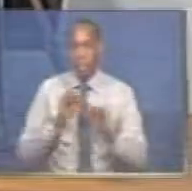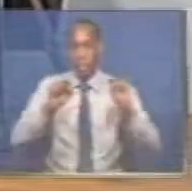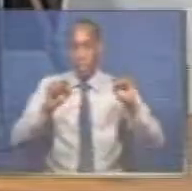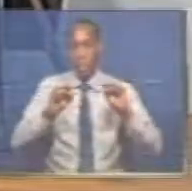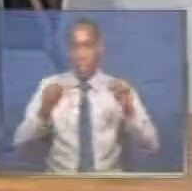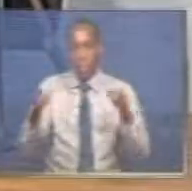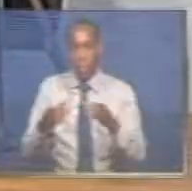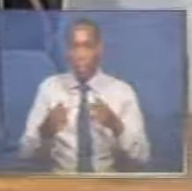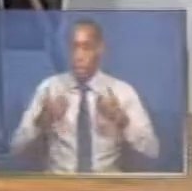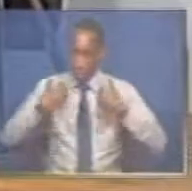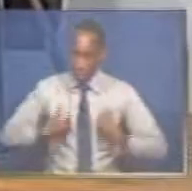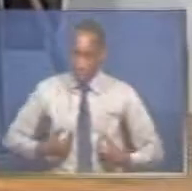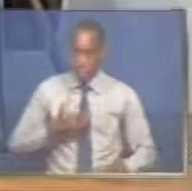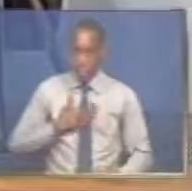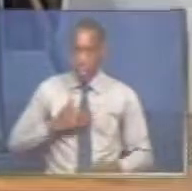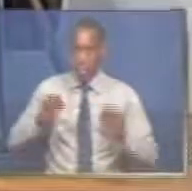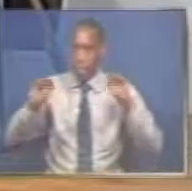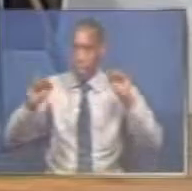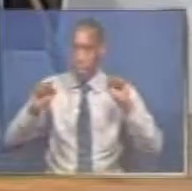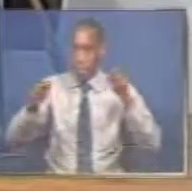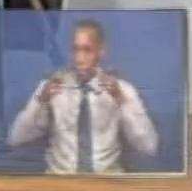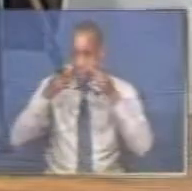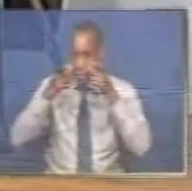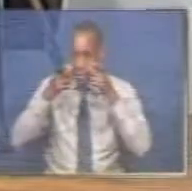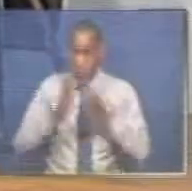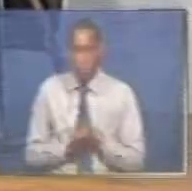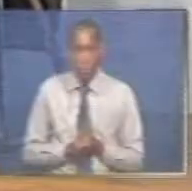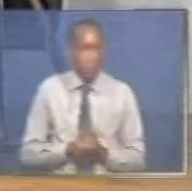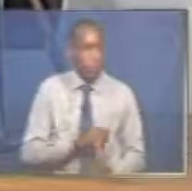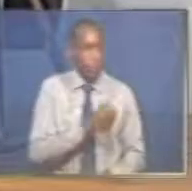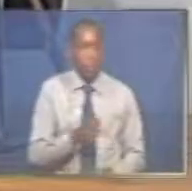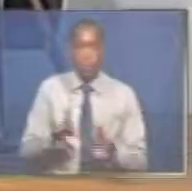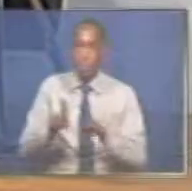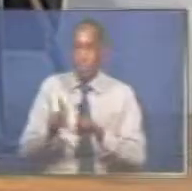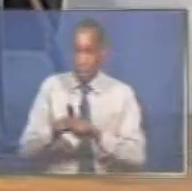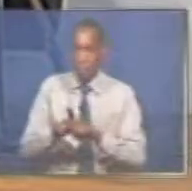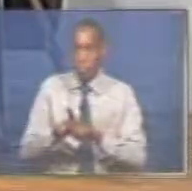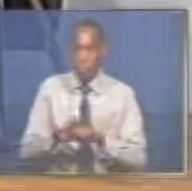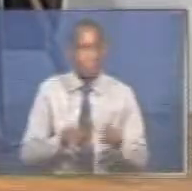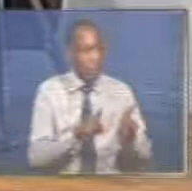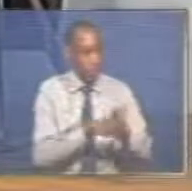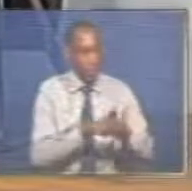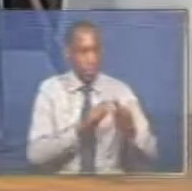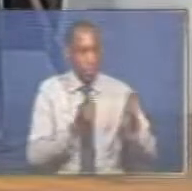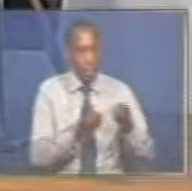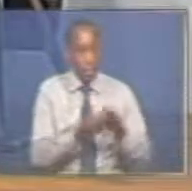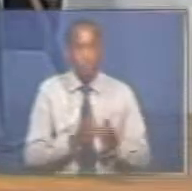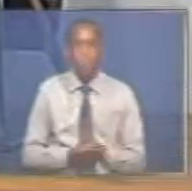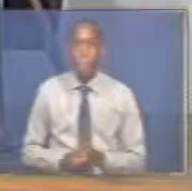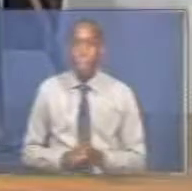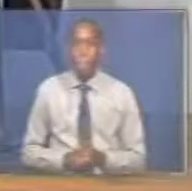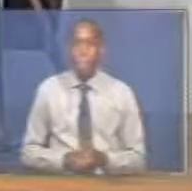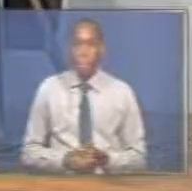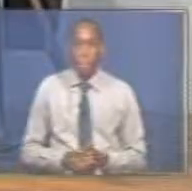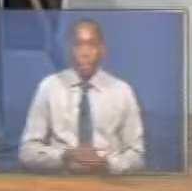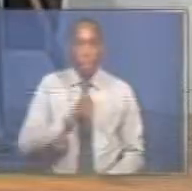and personally, I support Tusker FC. Tusker FC? In the same. In the same club. Same club. Yeah, Tusker. Okay. So,